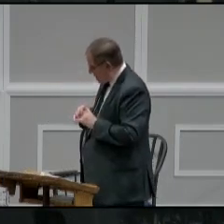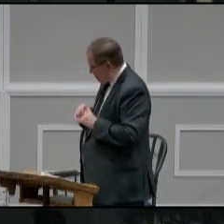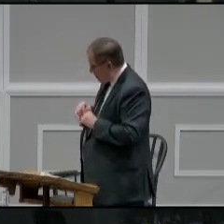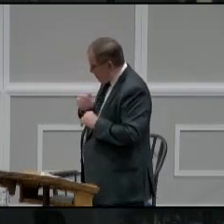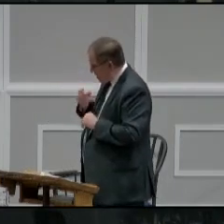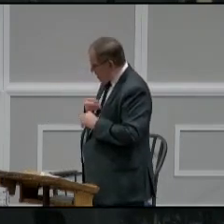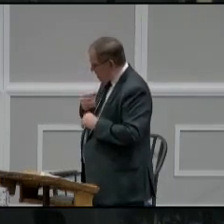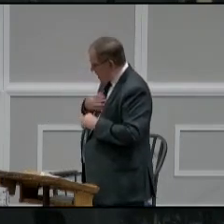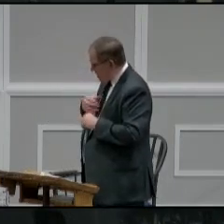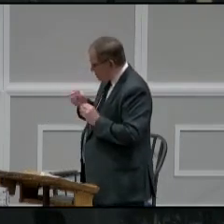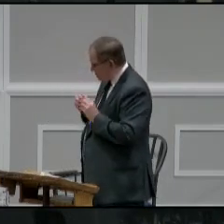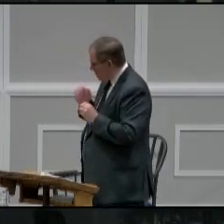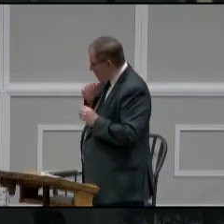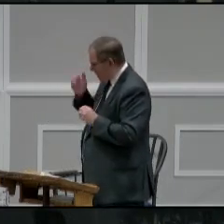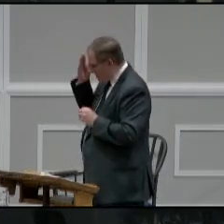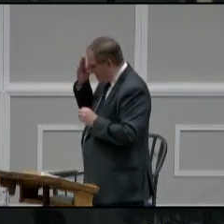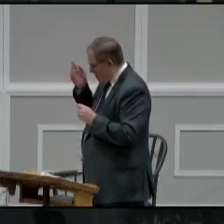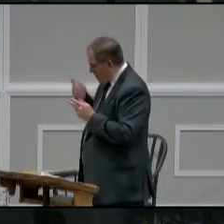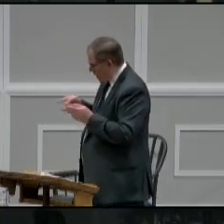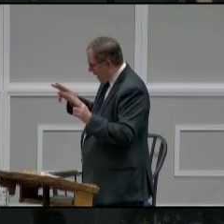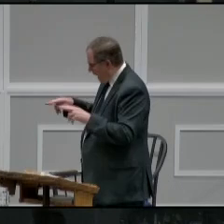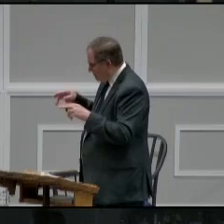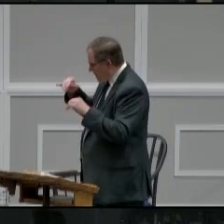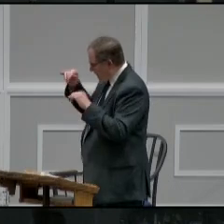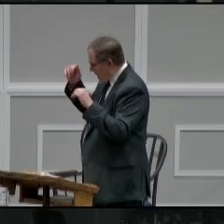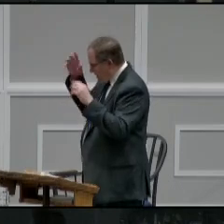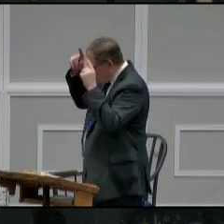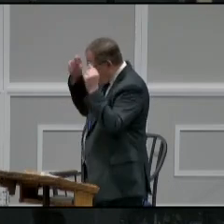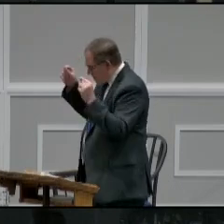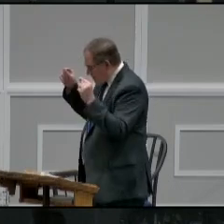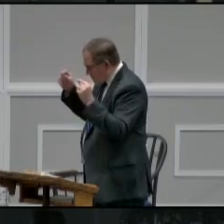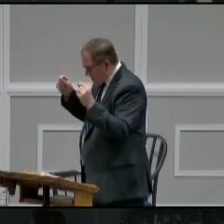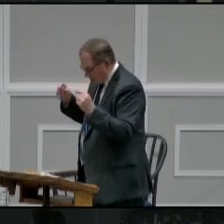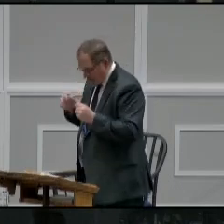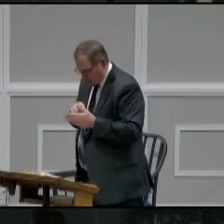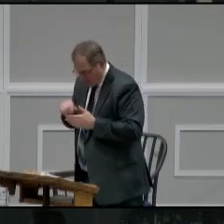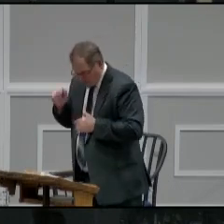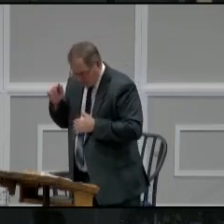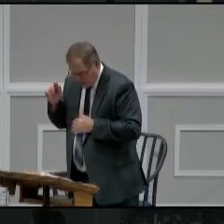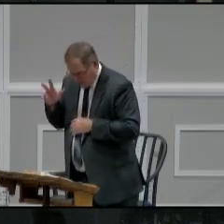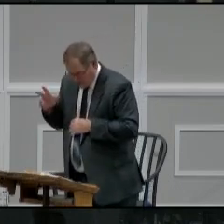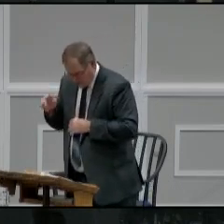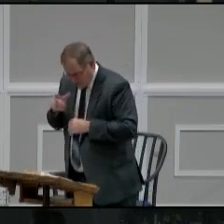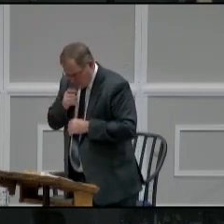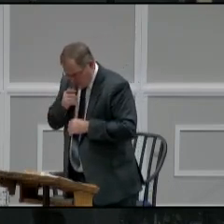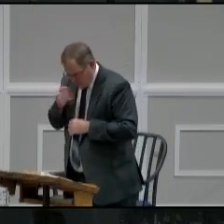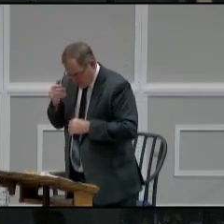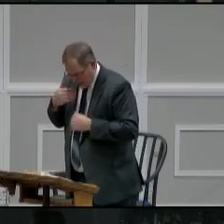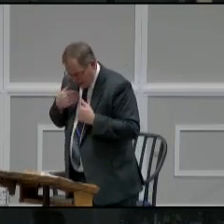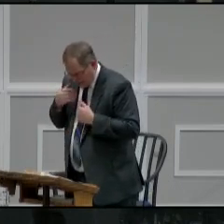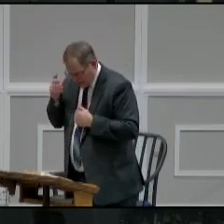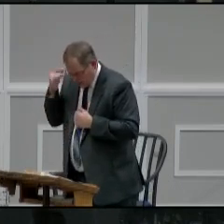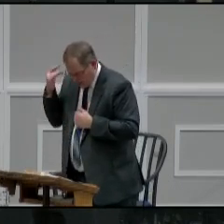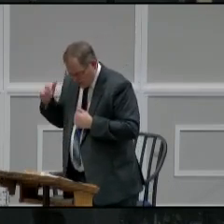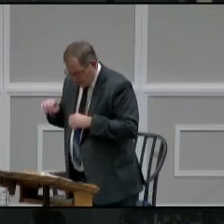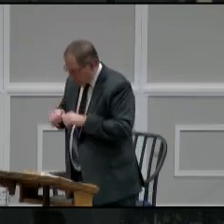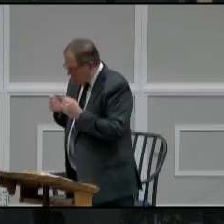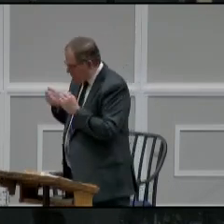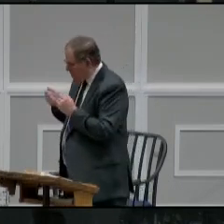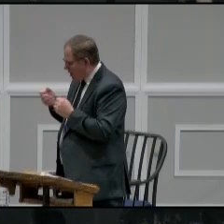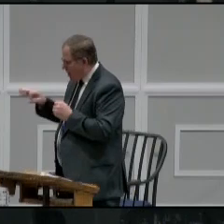what has become of him. Verse 24, and I said unto them, whosoever hath any gold, let them break it off. So they gave it to